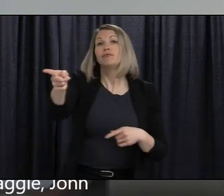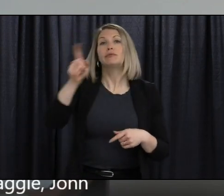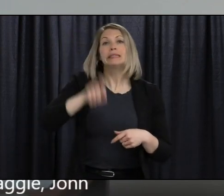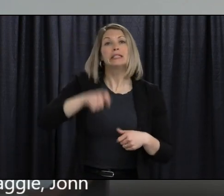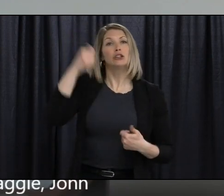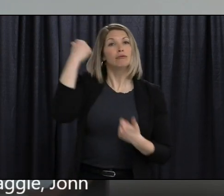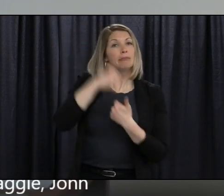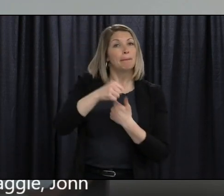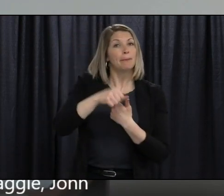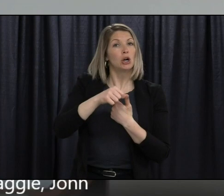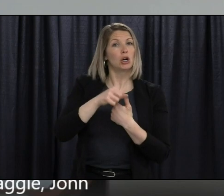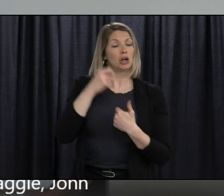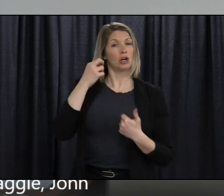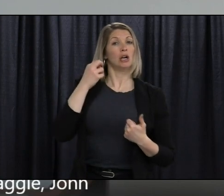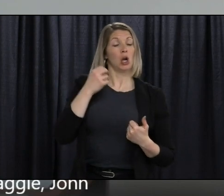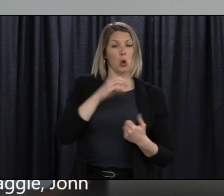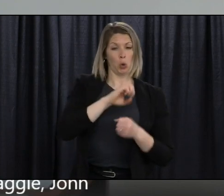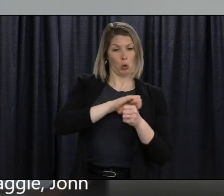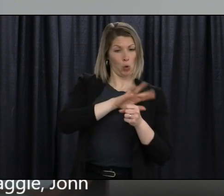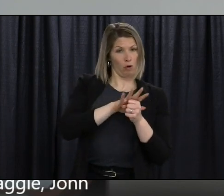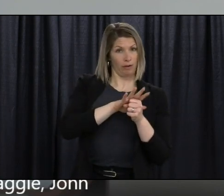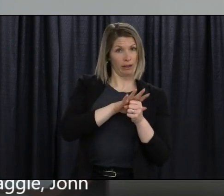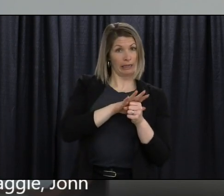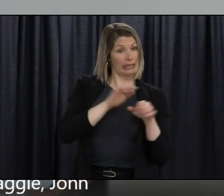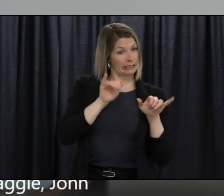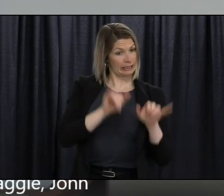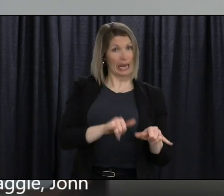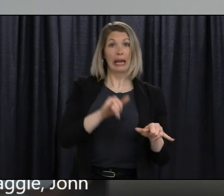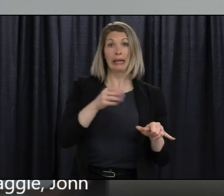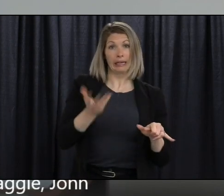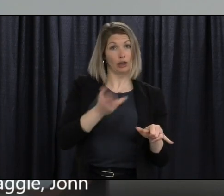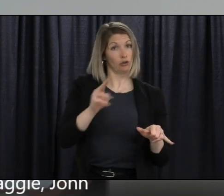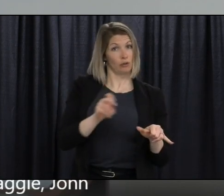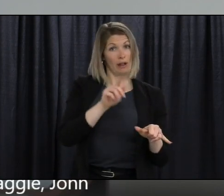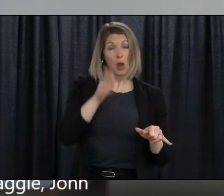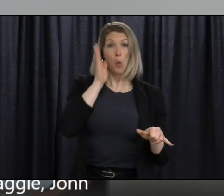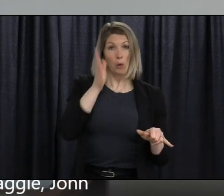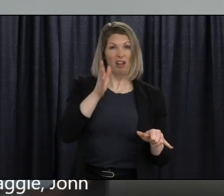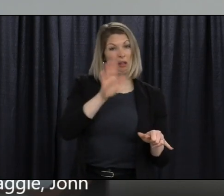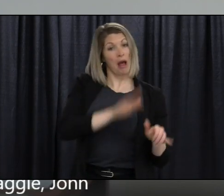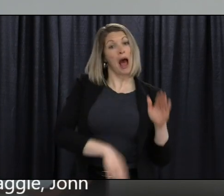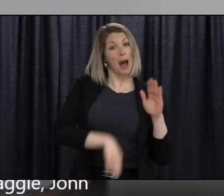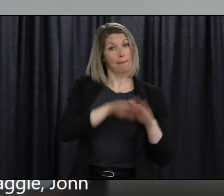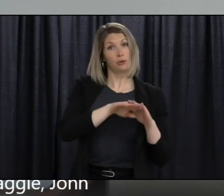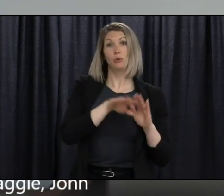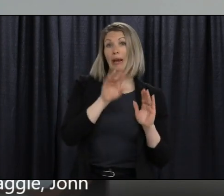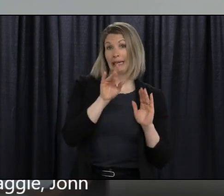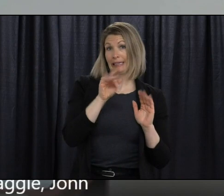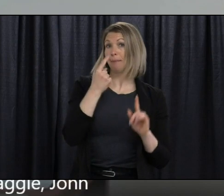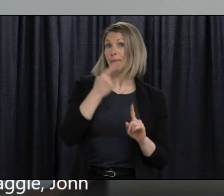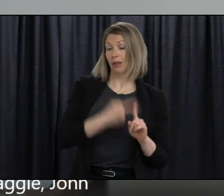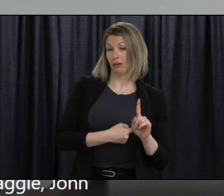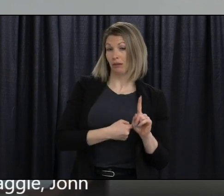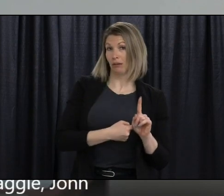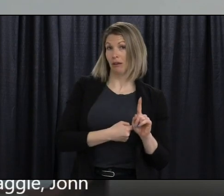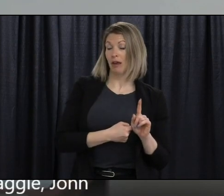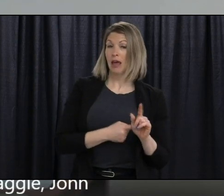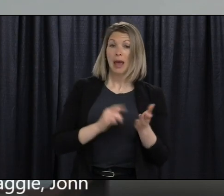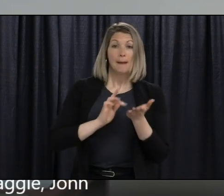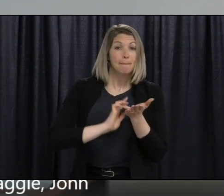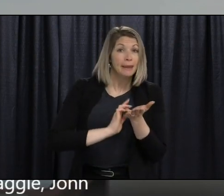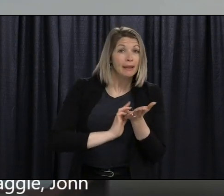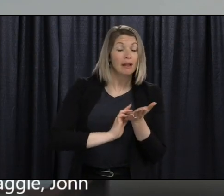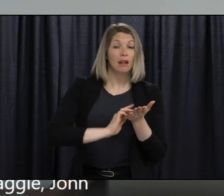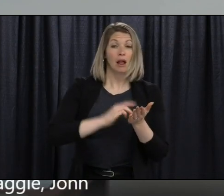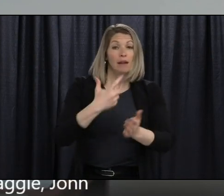least 18 months or 2 years. It currently has no vaccine. It currently has no cure, and there is no specific